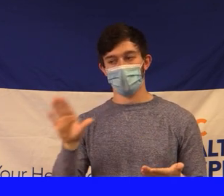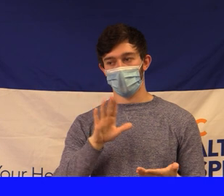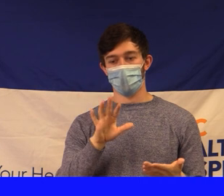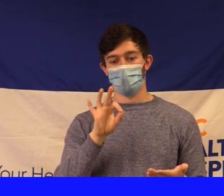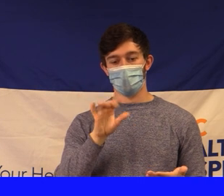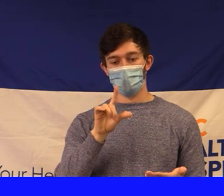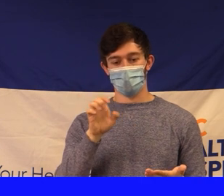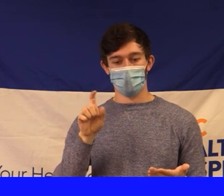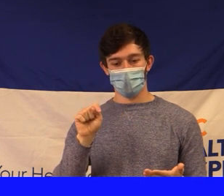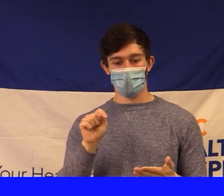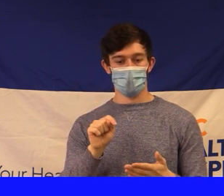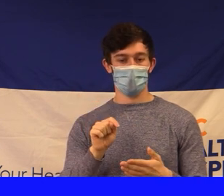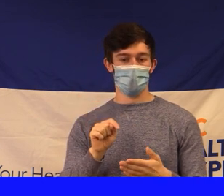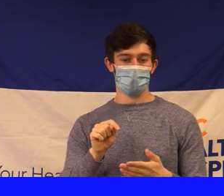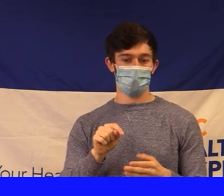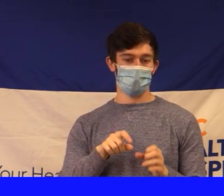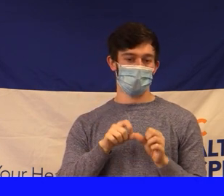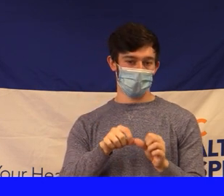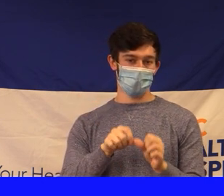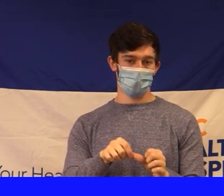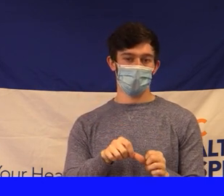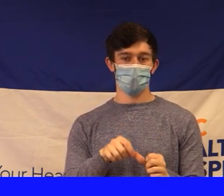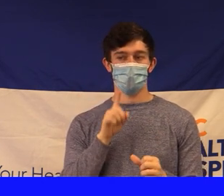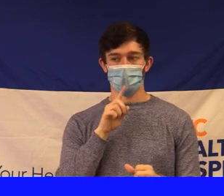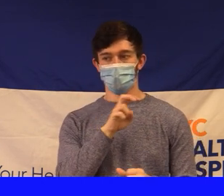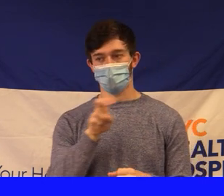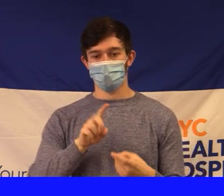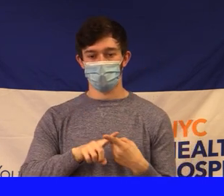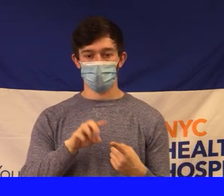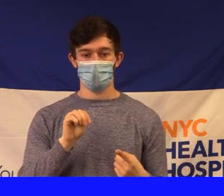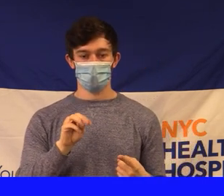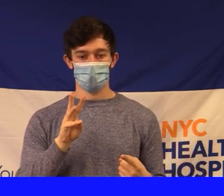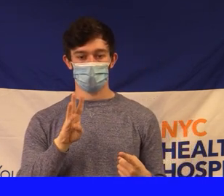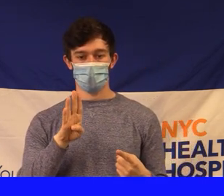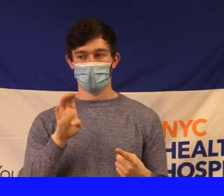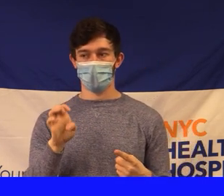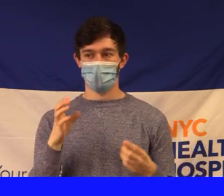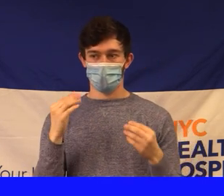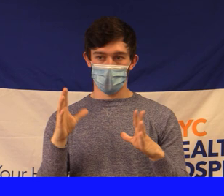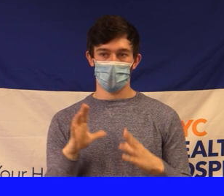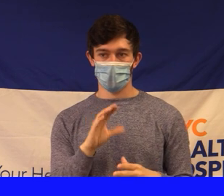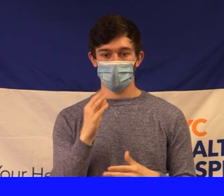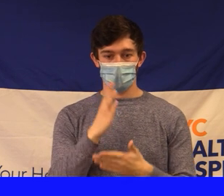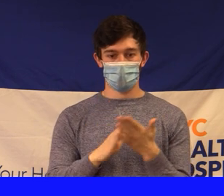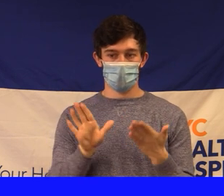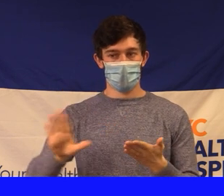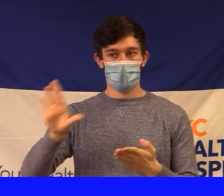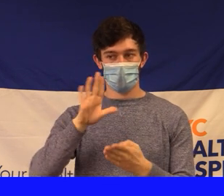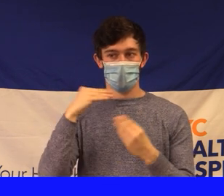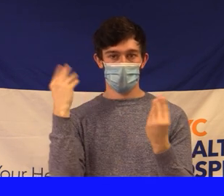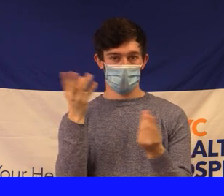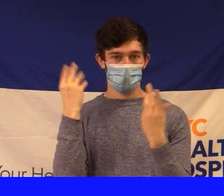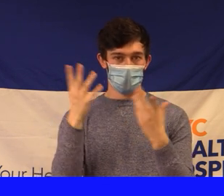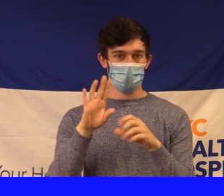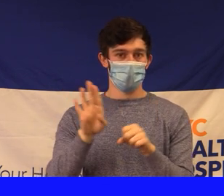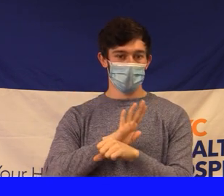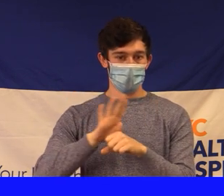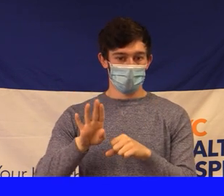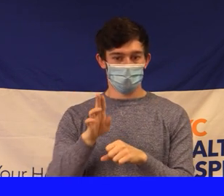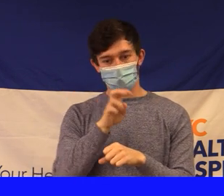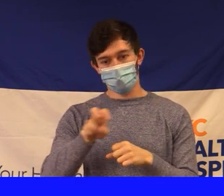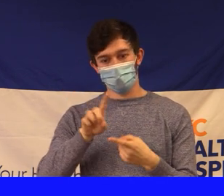maintenance to move over to an MWBE vendor, and some of their ambulette business to move over